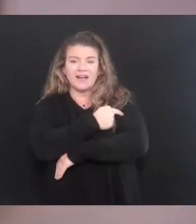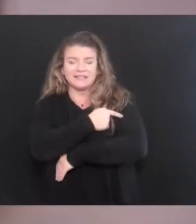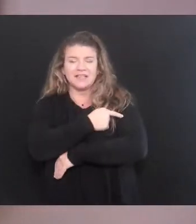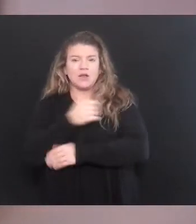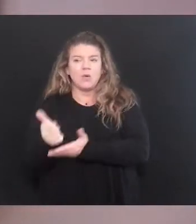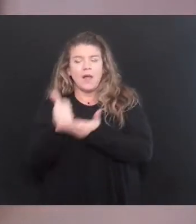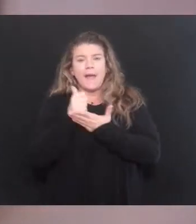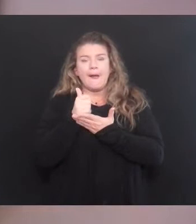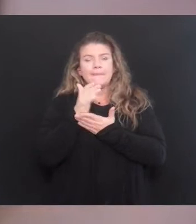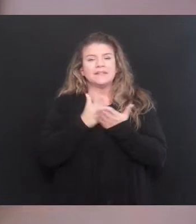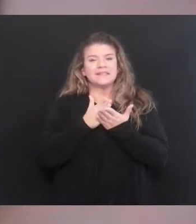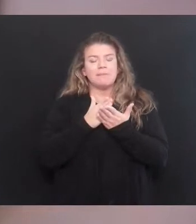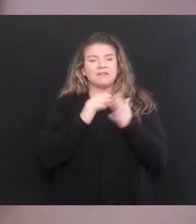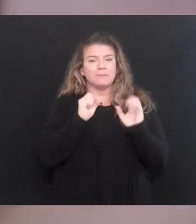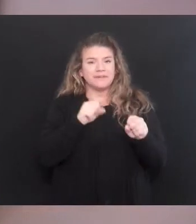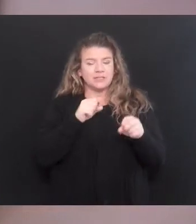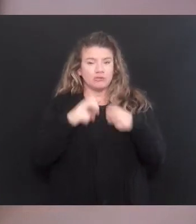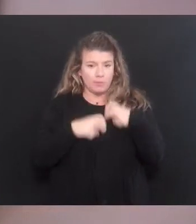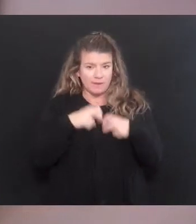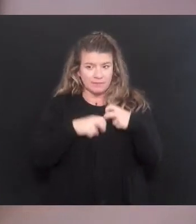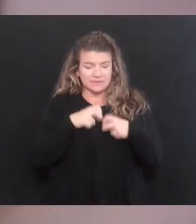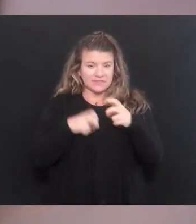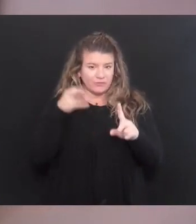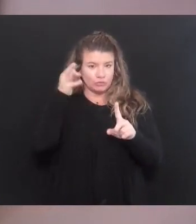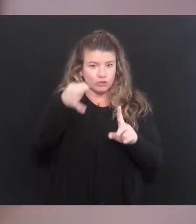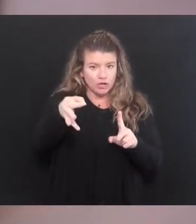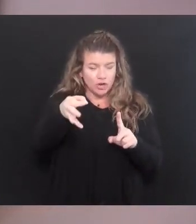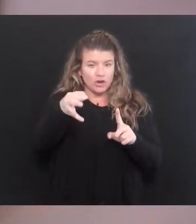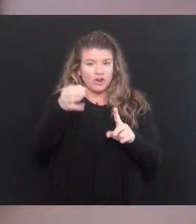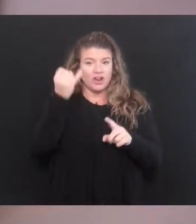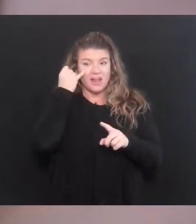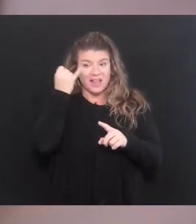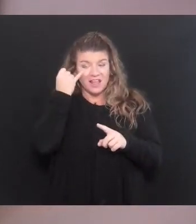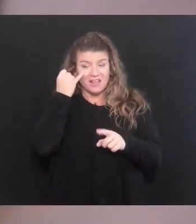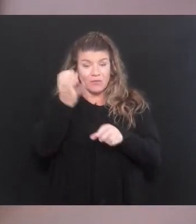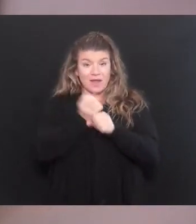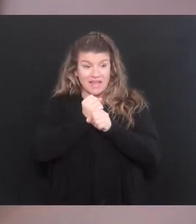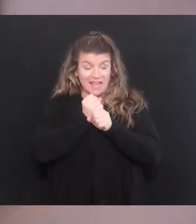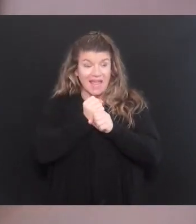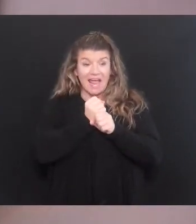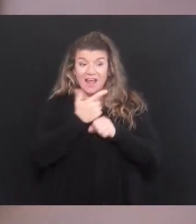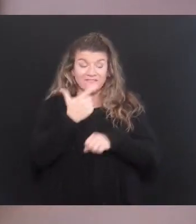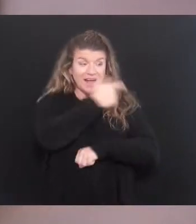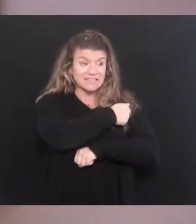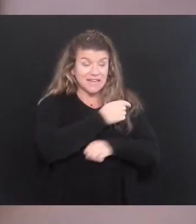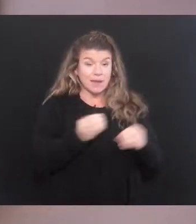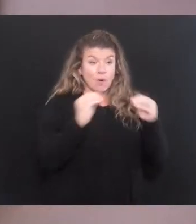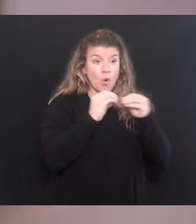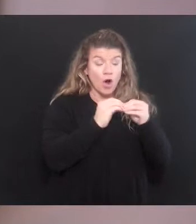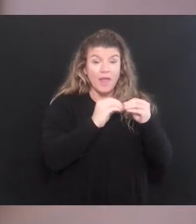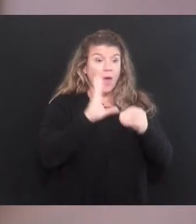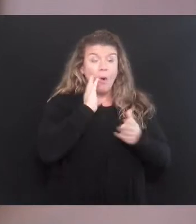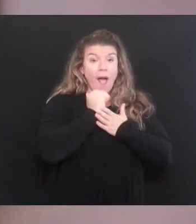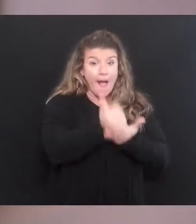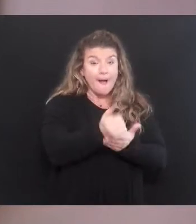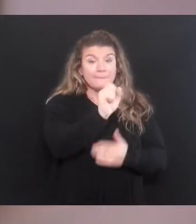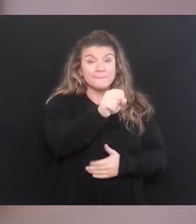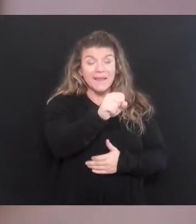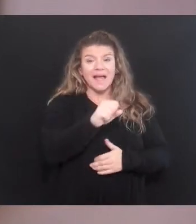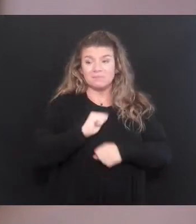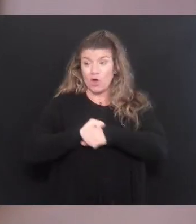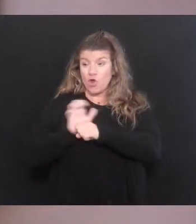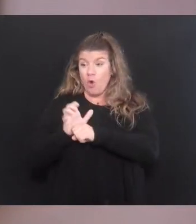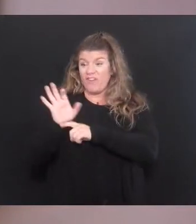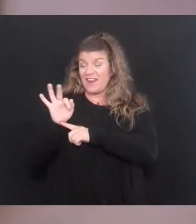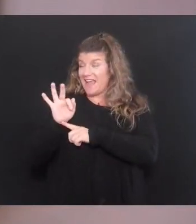some of the potential problems in the future. If we get our younger people vaccinated, that will help certainly. But